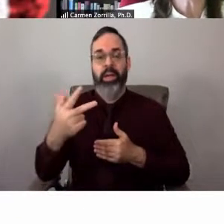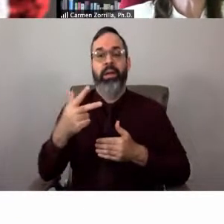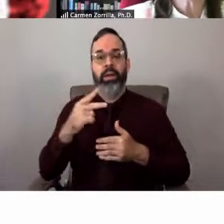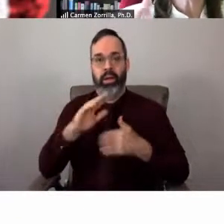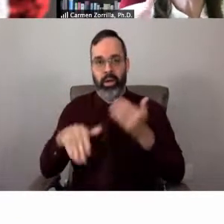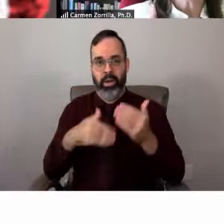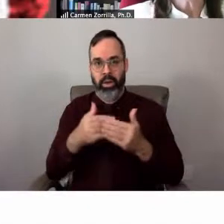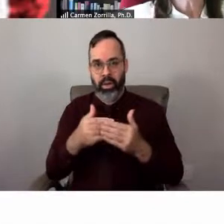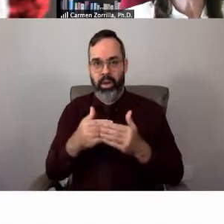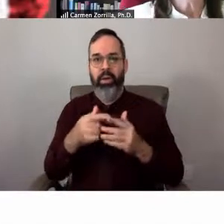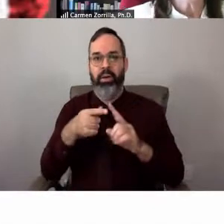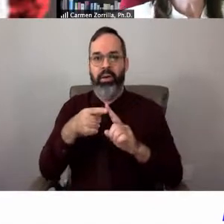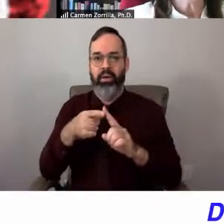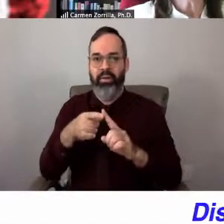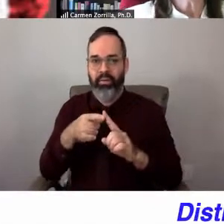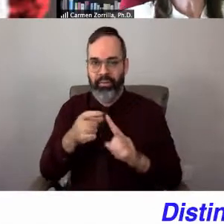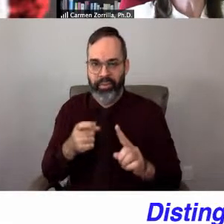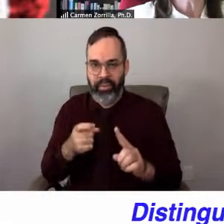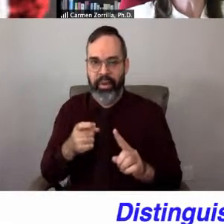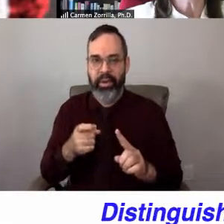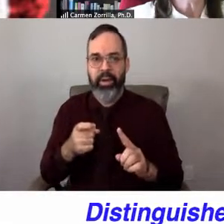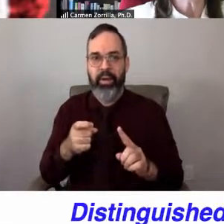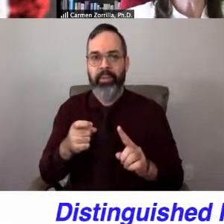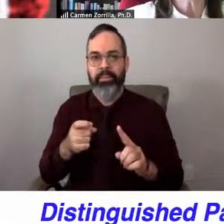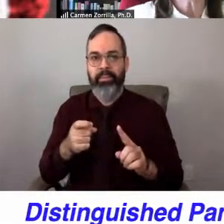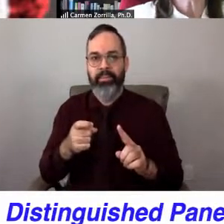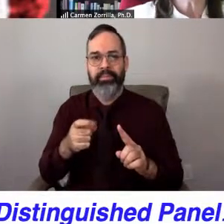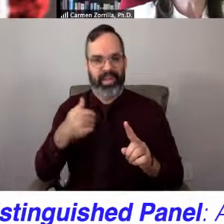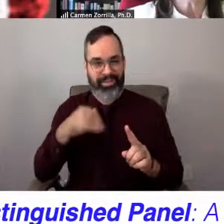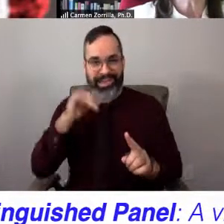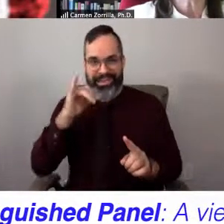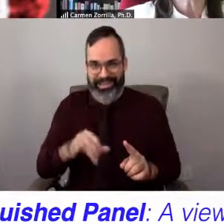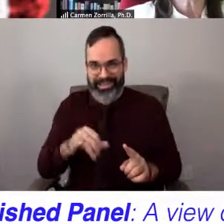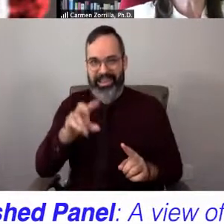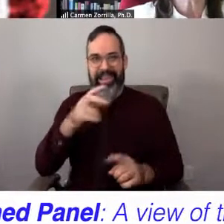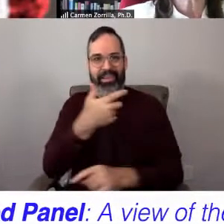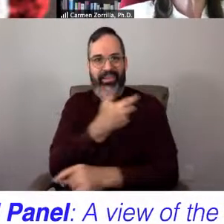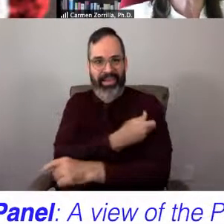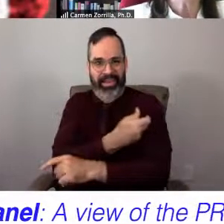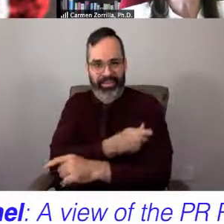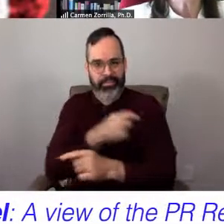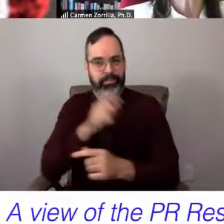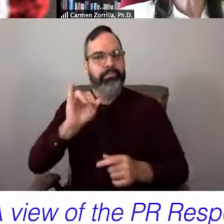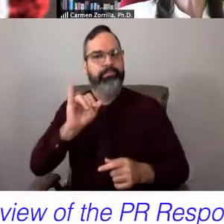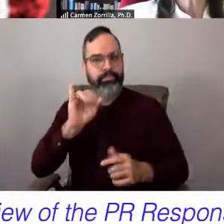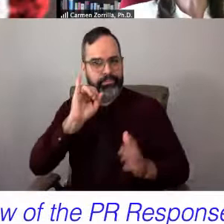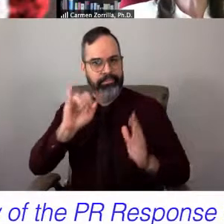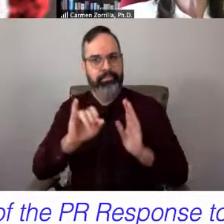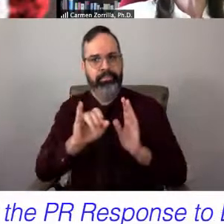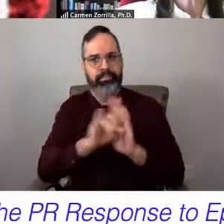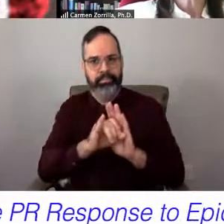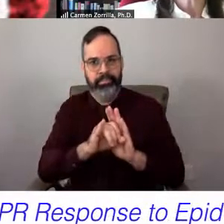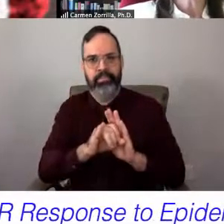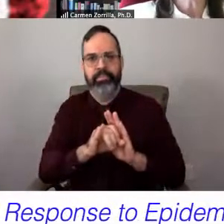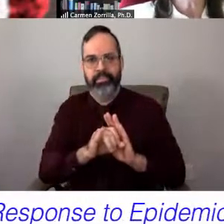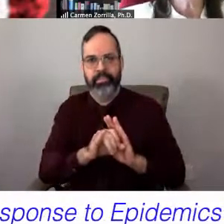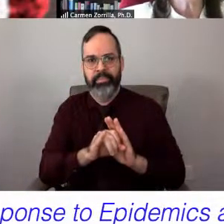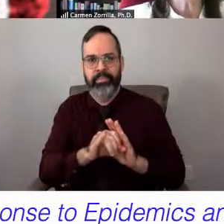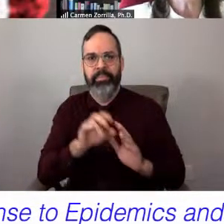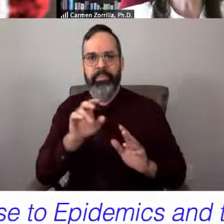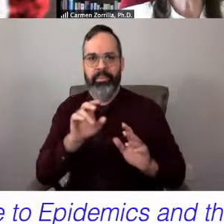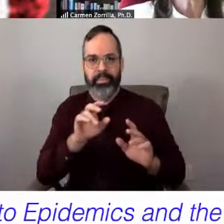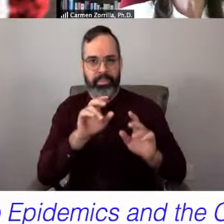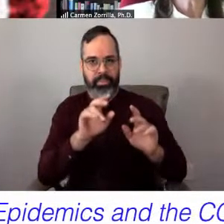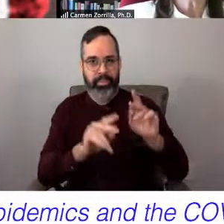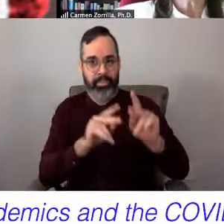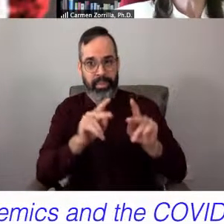from having the vaccine and find out which is the dose that people will find it safe